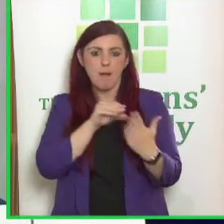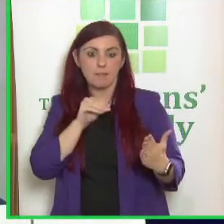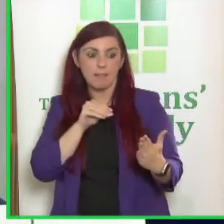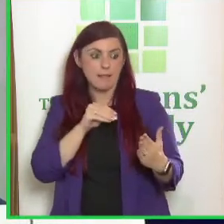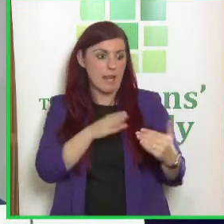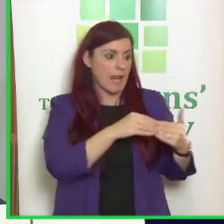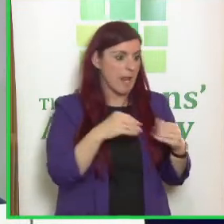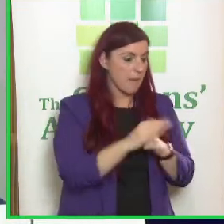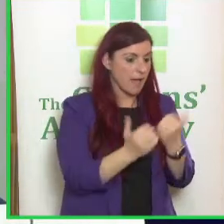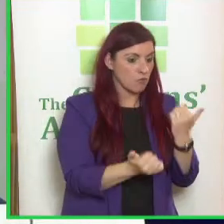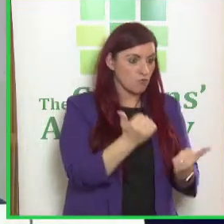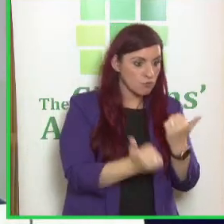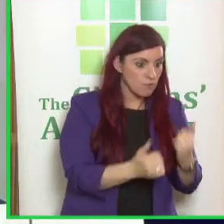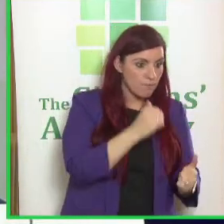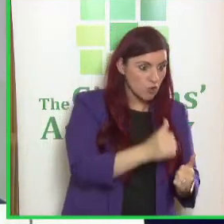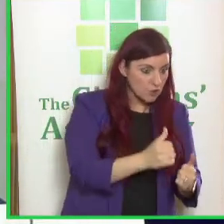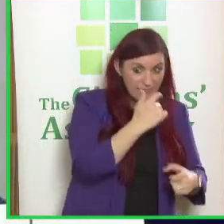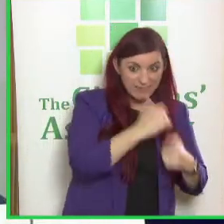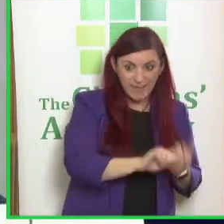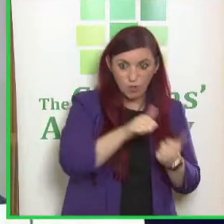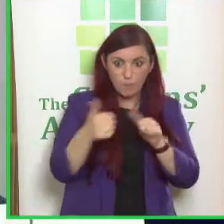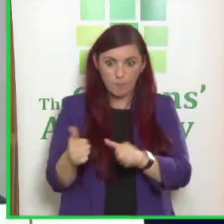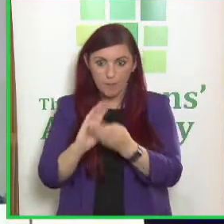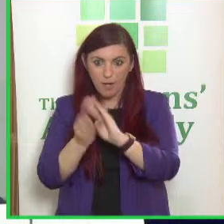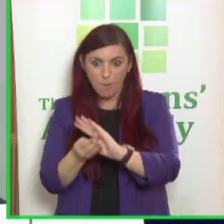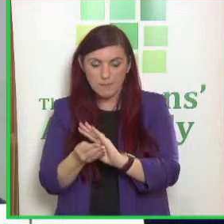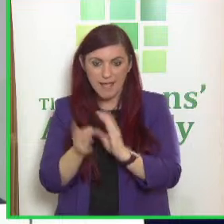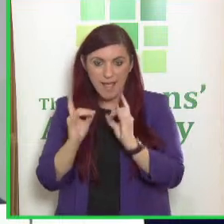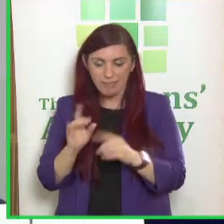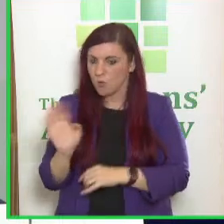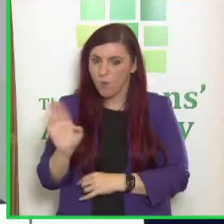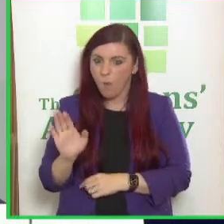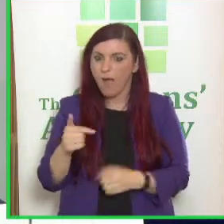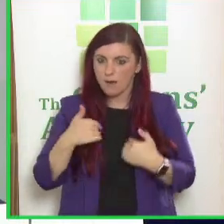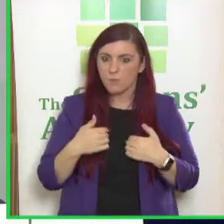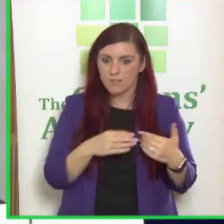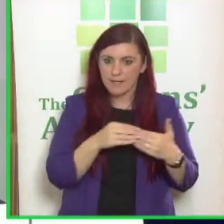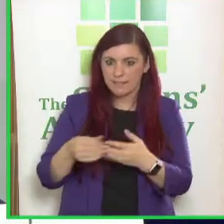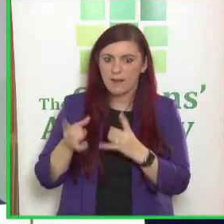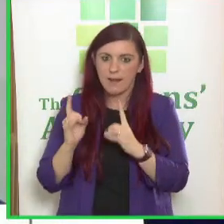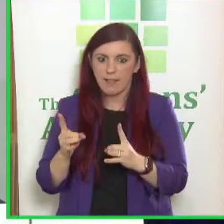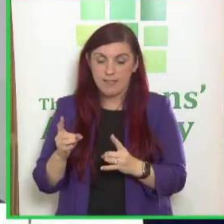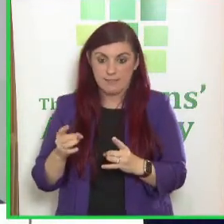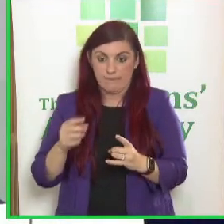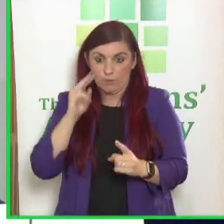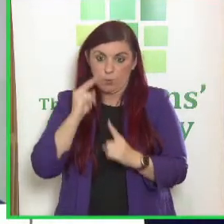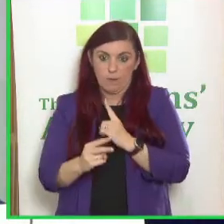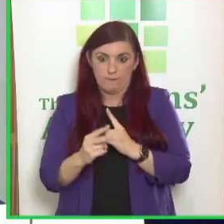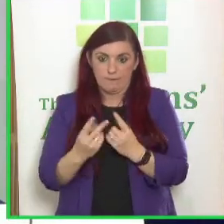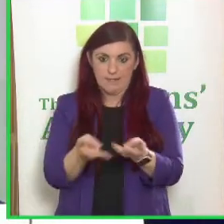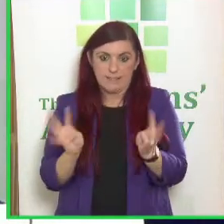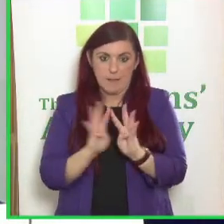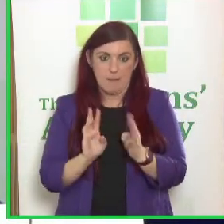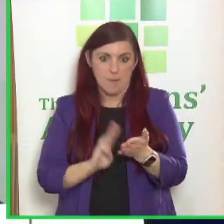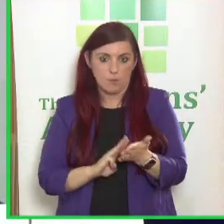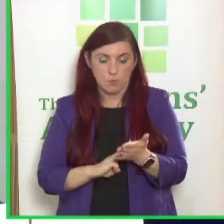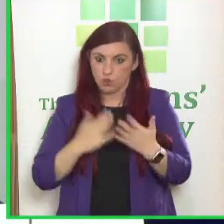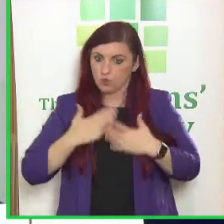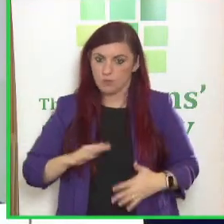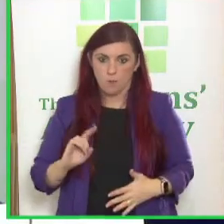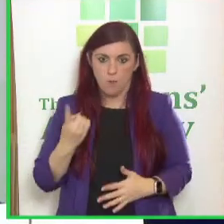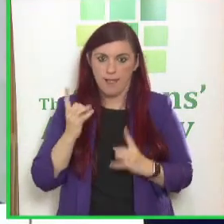that's a direct route into a health-led system. That's our view, and it was a very clear view from the Assembly members. got to keep an eye